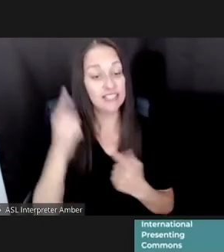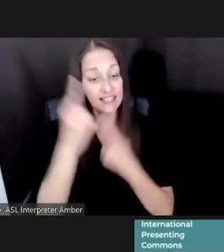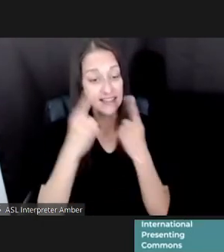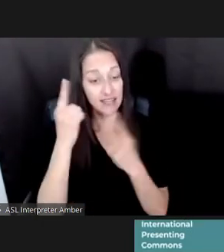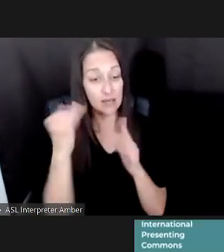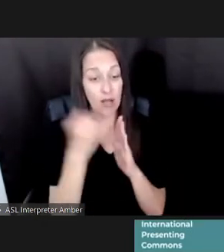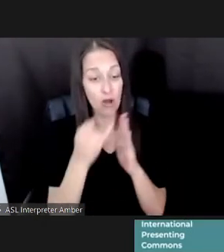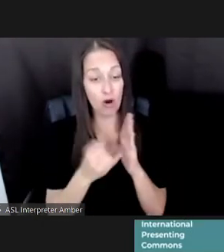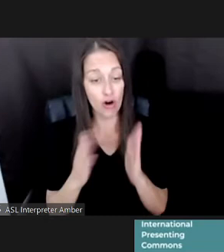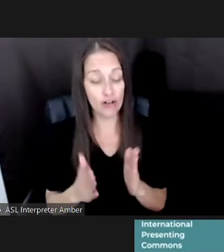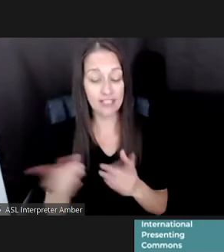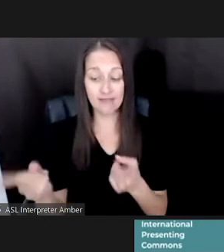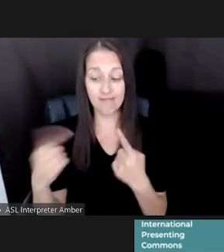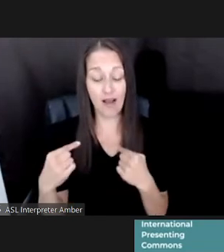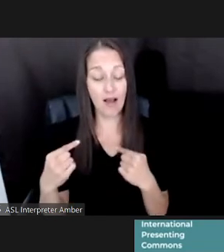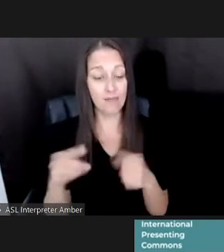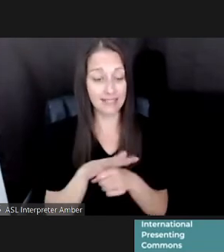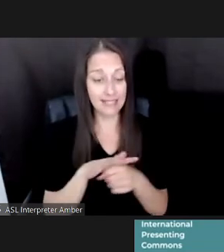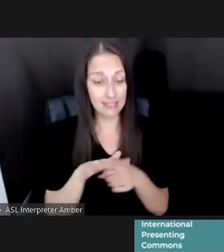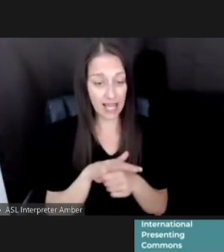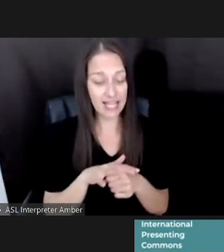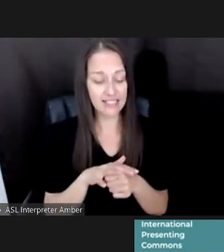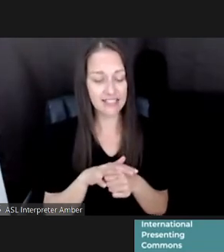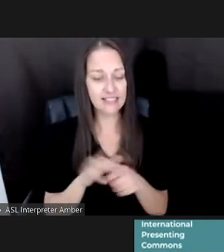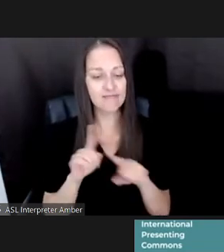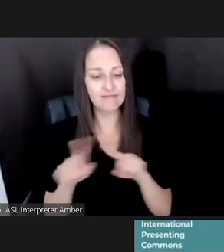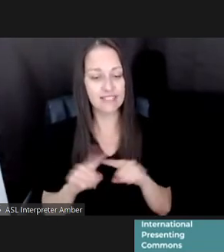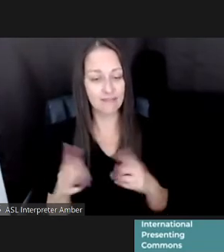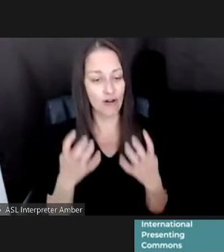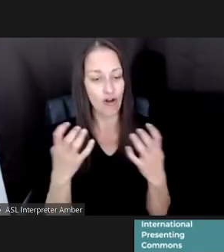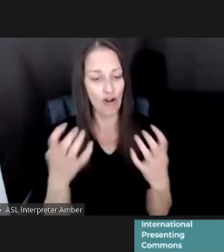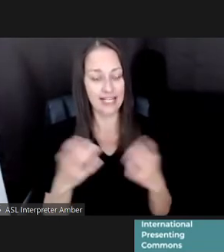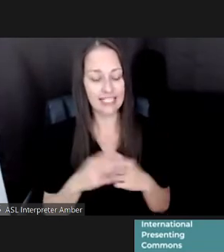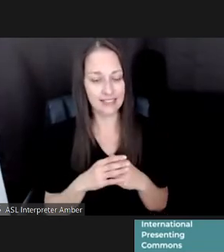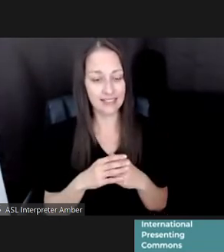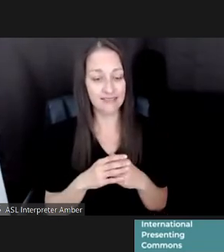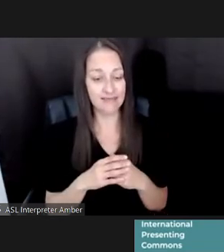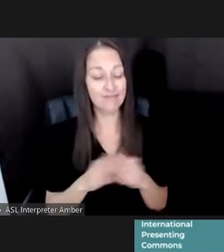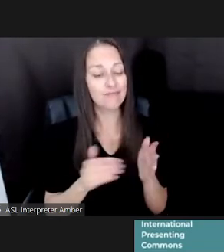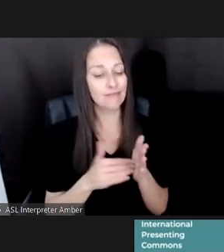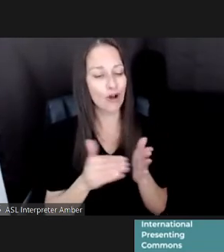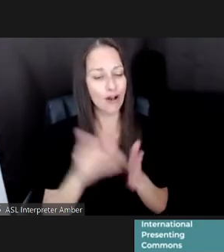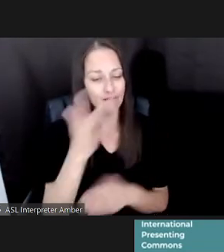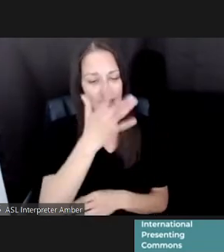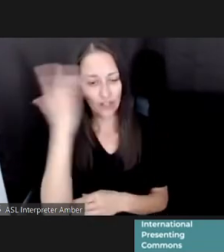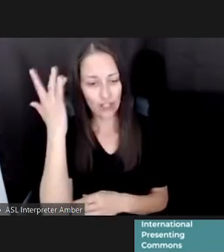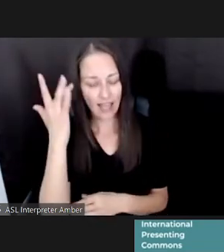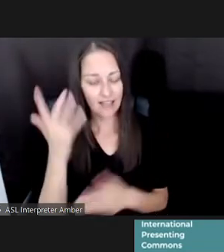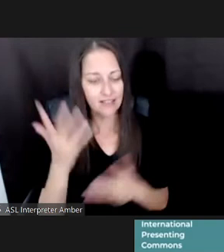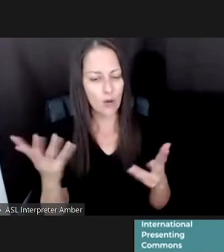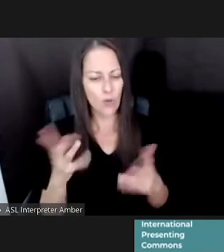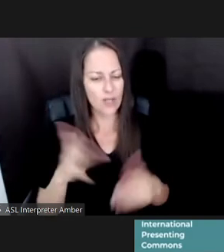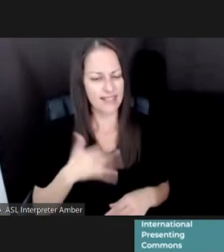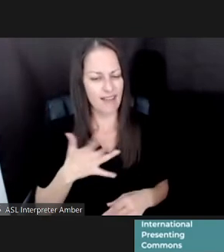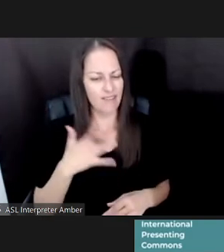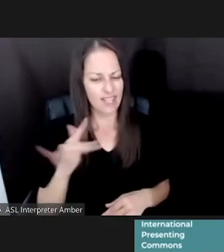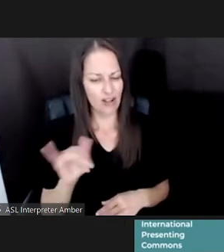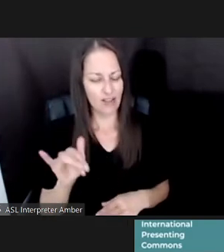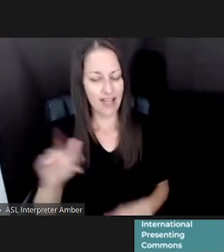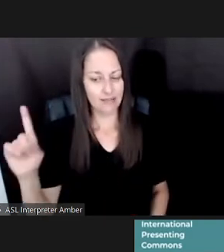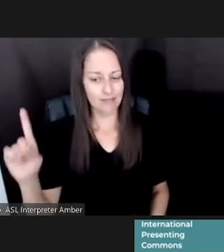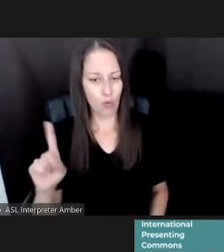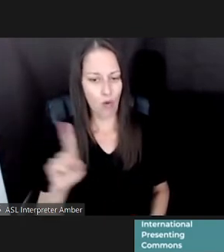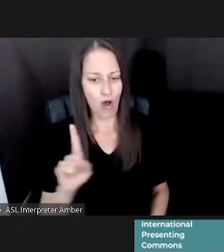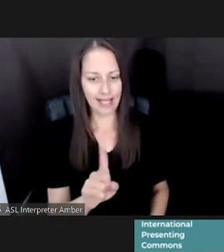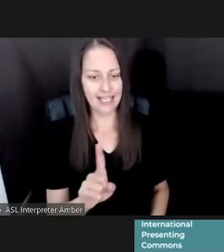into space, different audiences come to space, I think sometimes we forget that important element of what it feels like to walk into our venues. So we can bring these